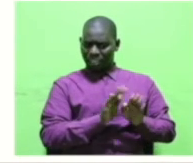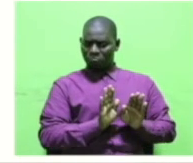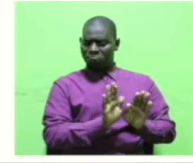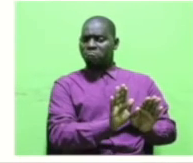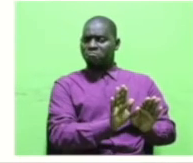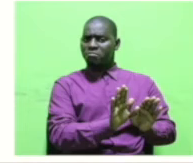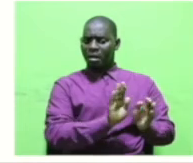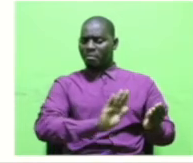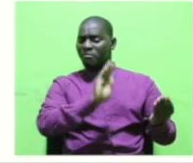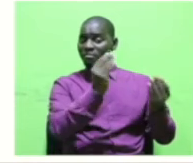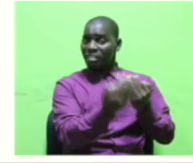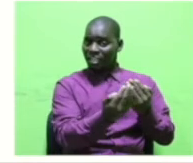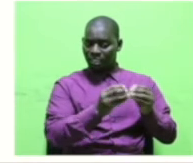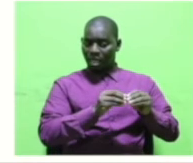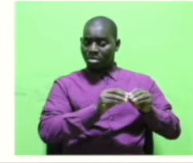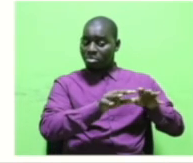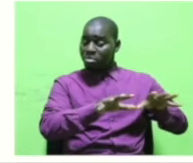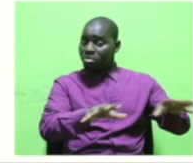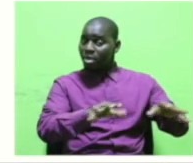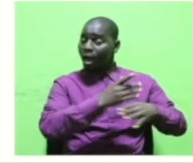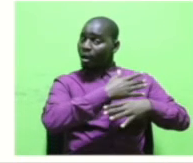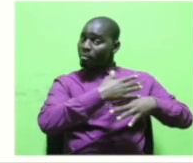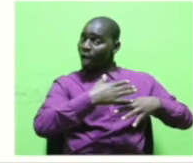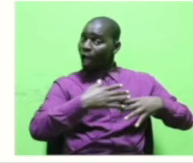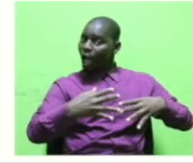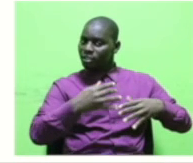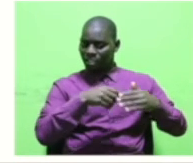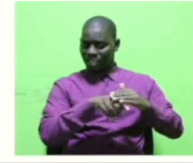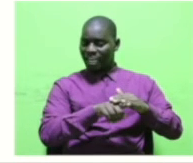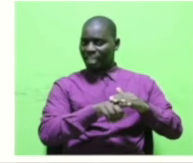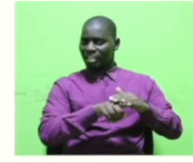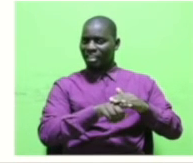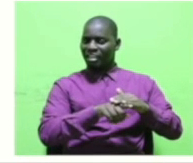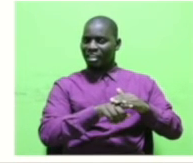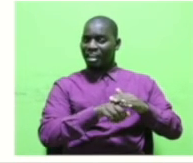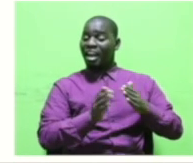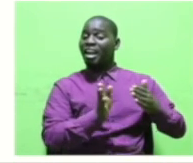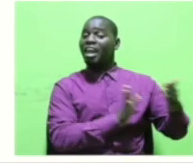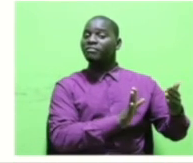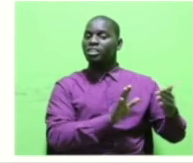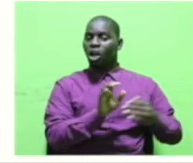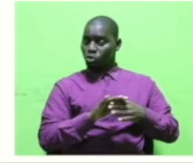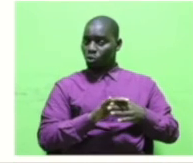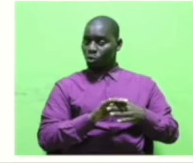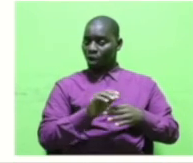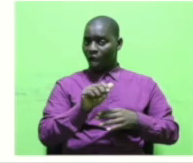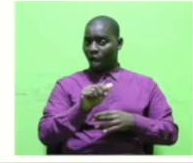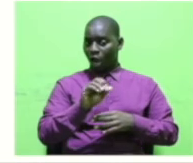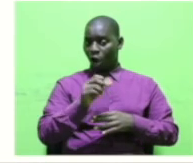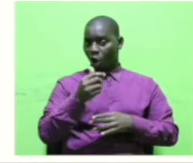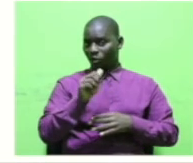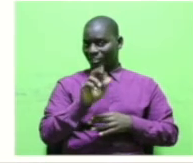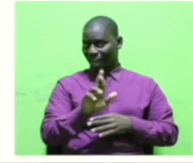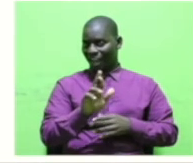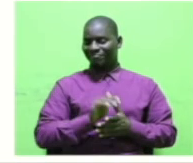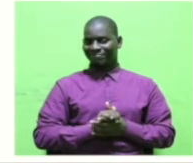ventricle to the left auricle when the ventricle push blood through aorta. At the base